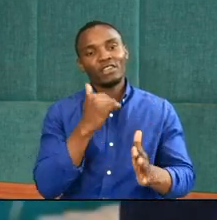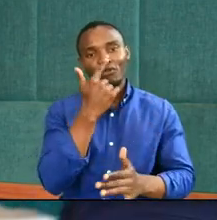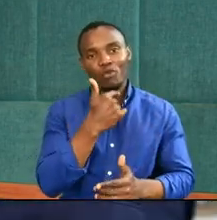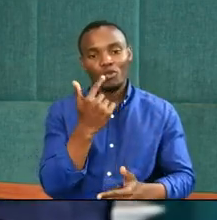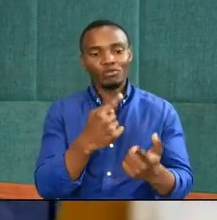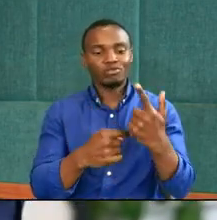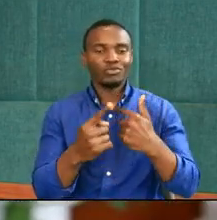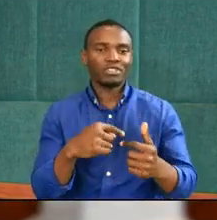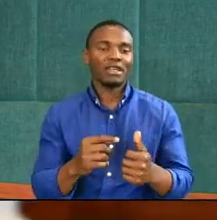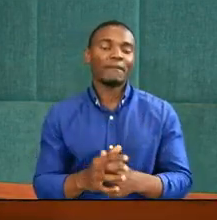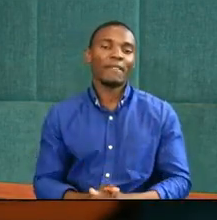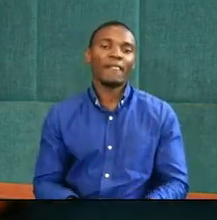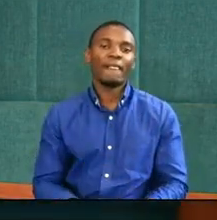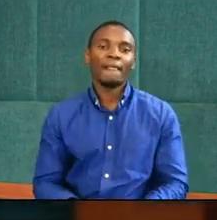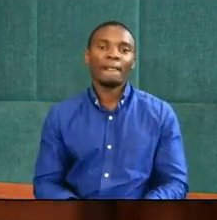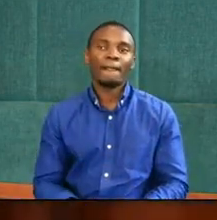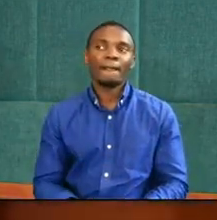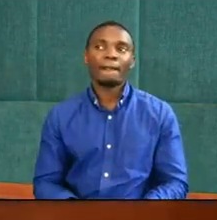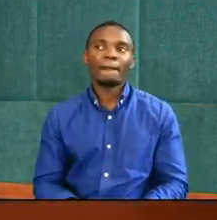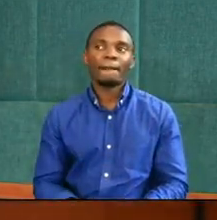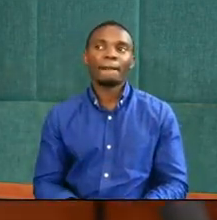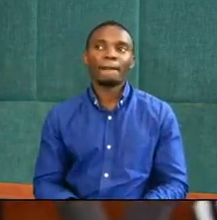In other words,